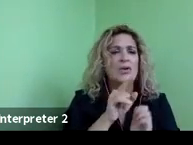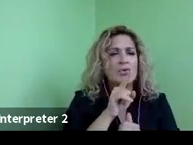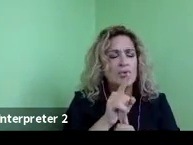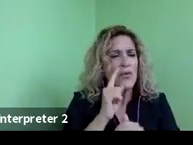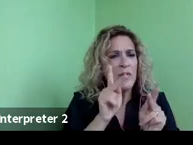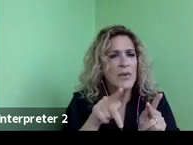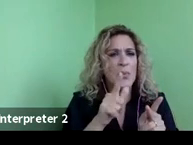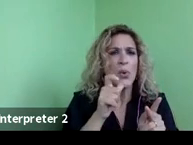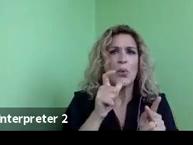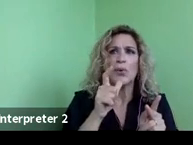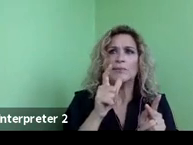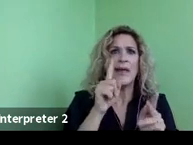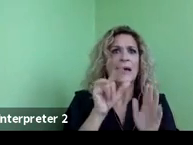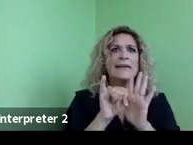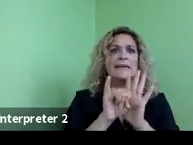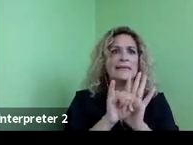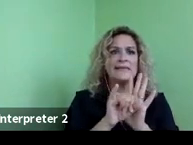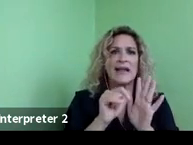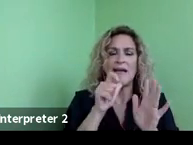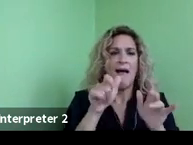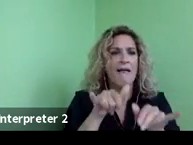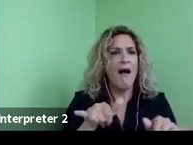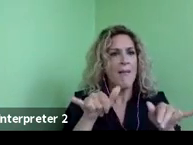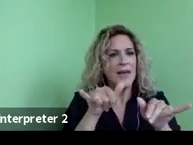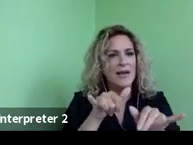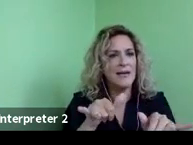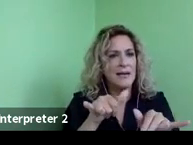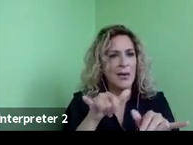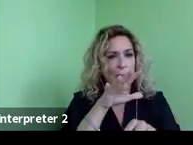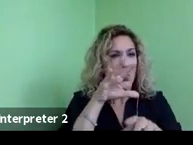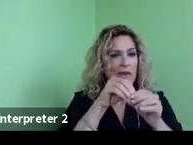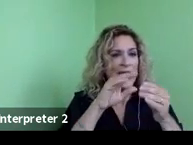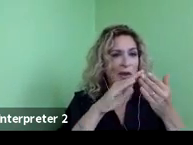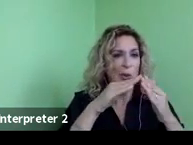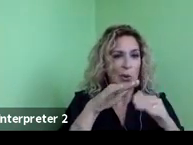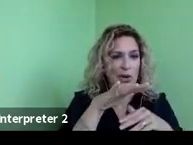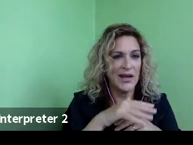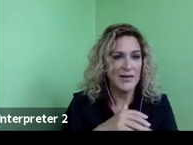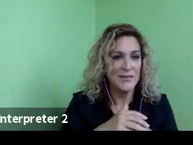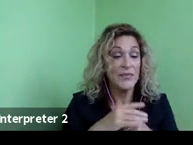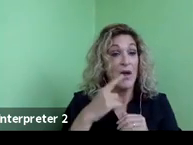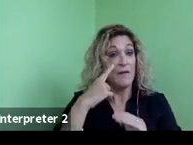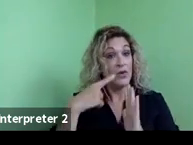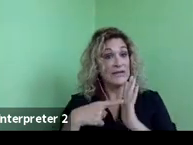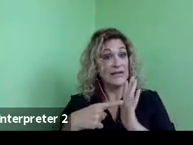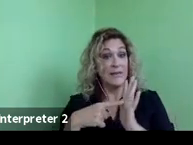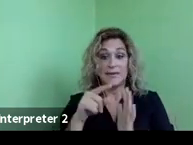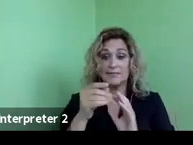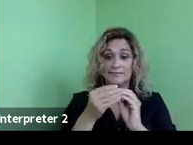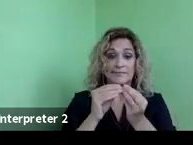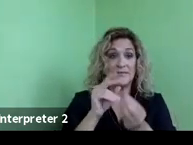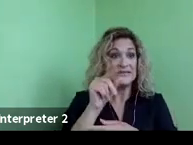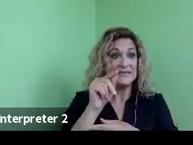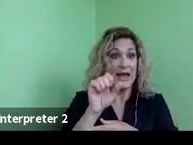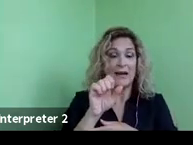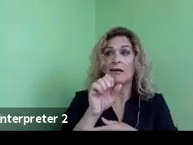whose identities are less common within the community. For example, the data elements, if there